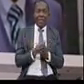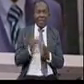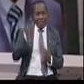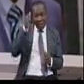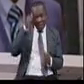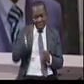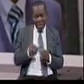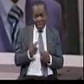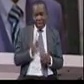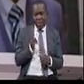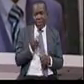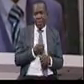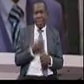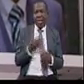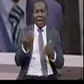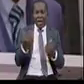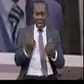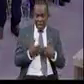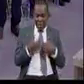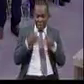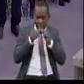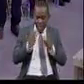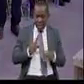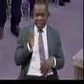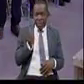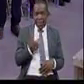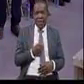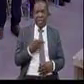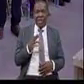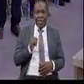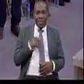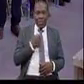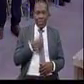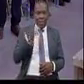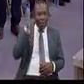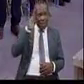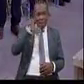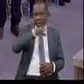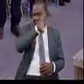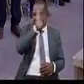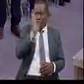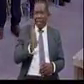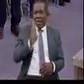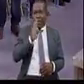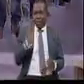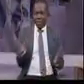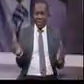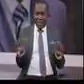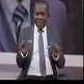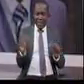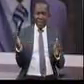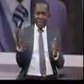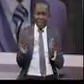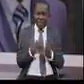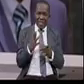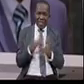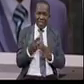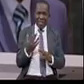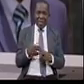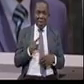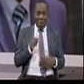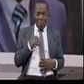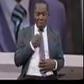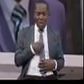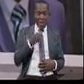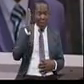upon our lives, that we will never remain the same. Amen. We are going to prosper. Amen. Like Oliver Twist, if